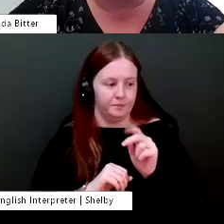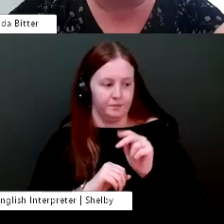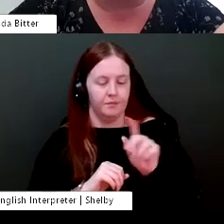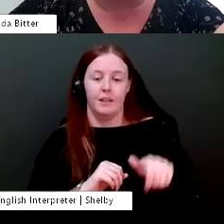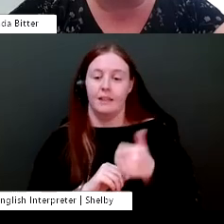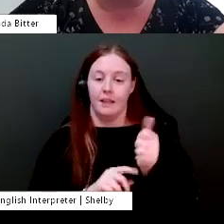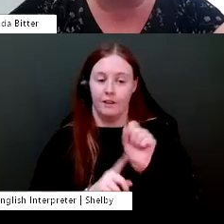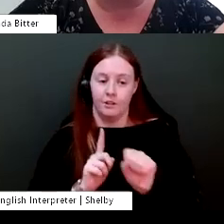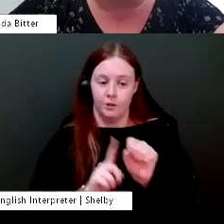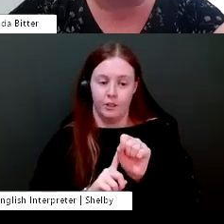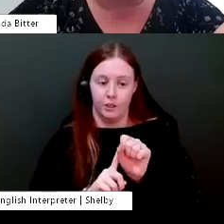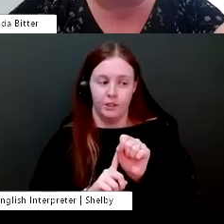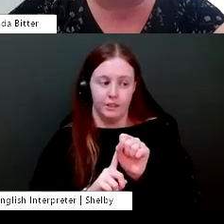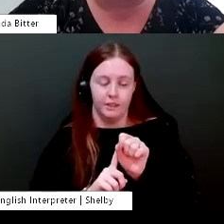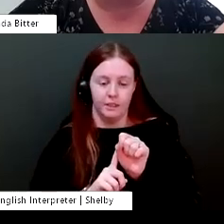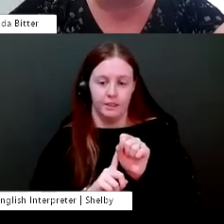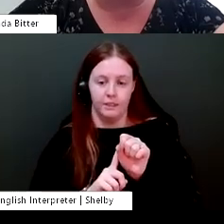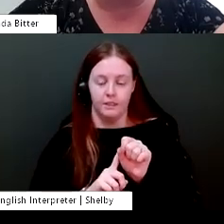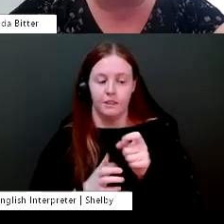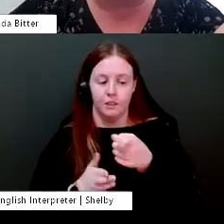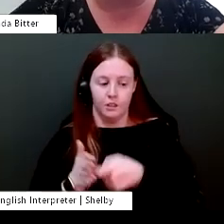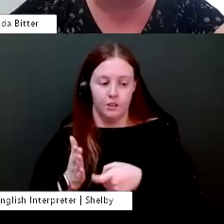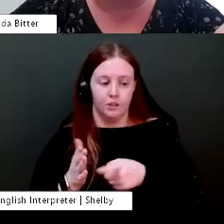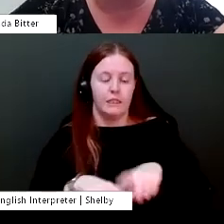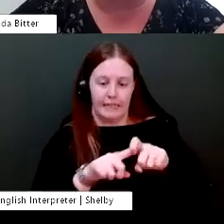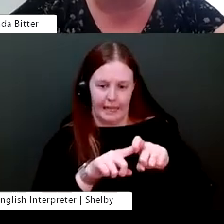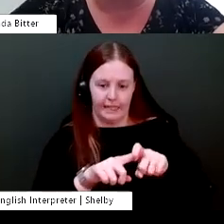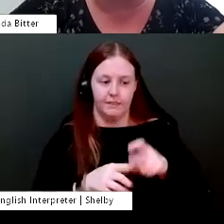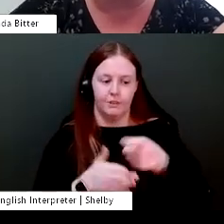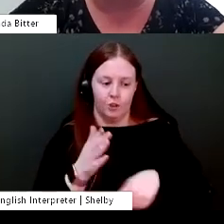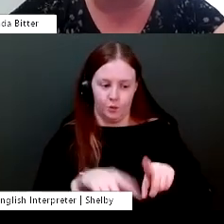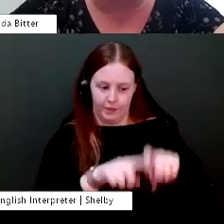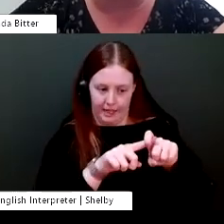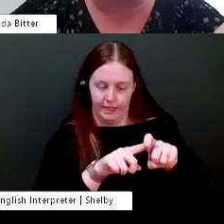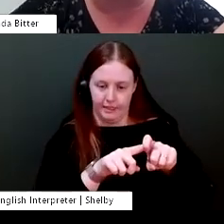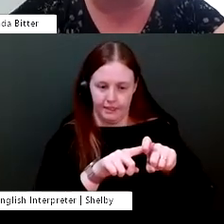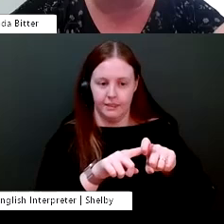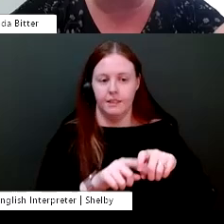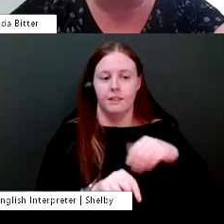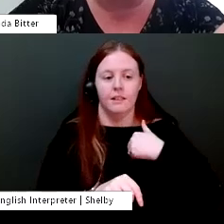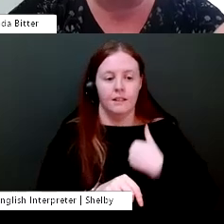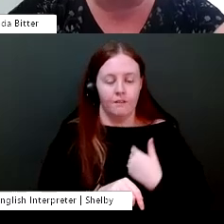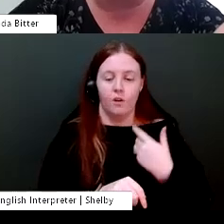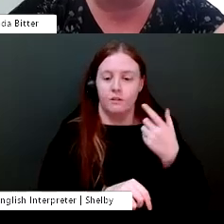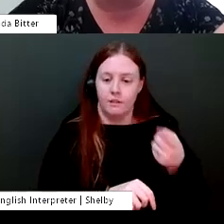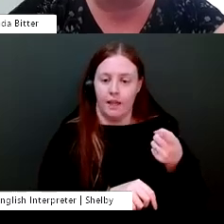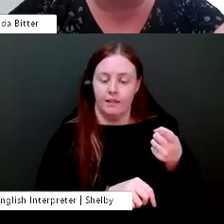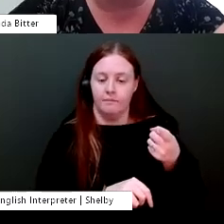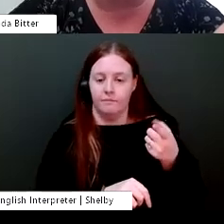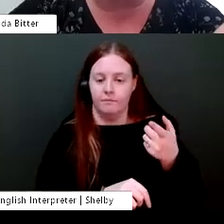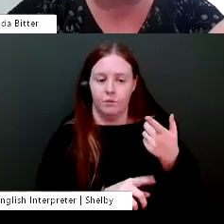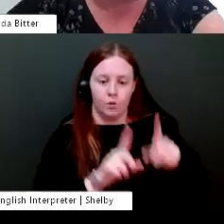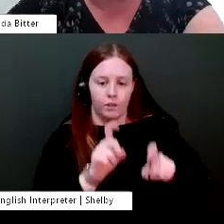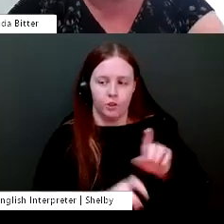cases, the charges were stayed because there was some question as to capacity of the accused. In this case,